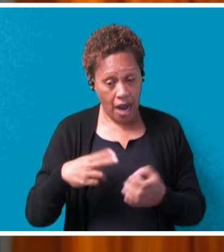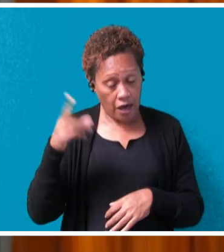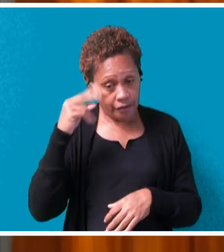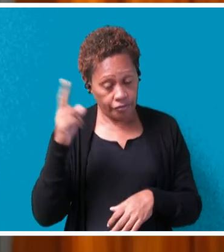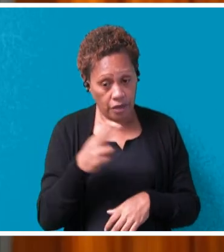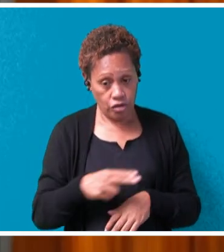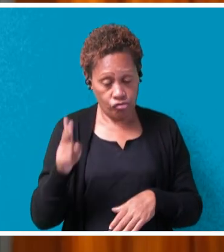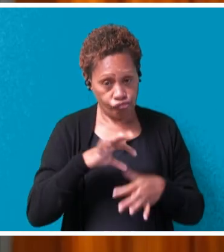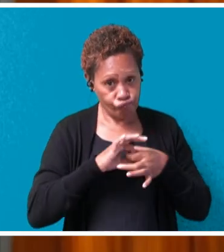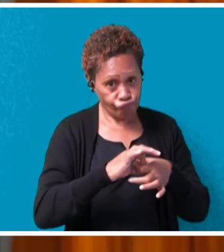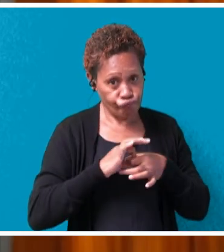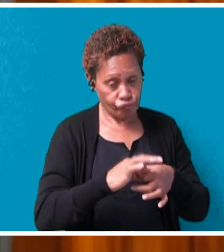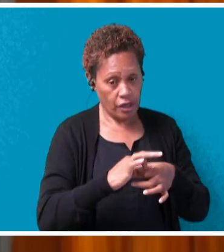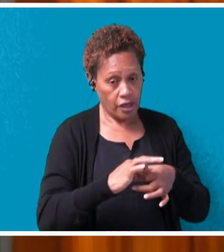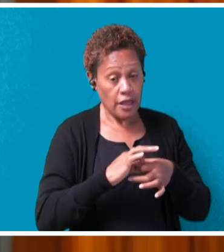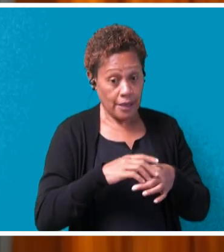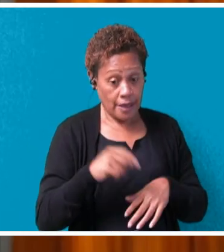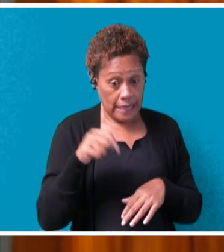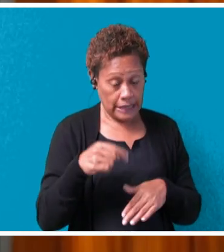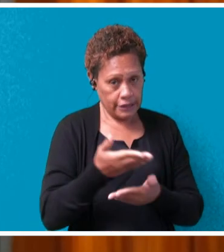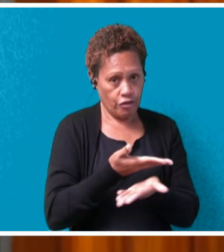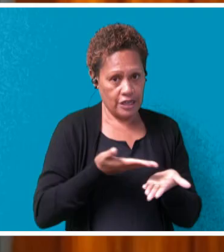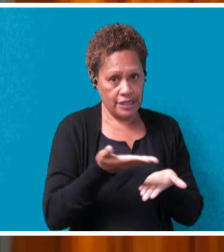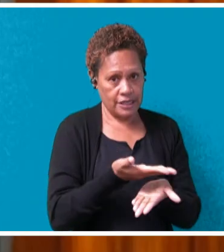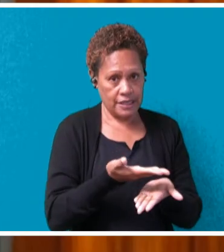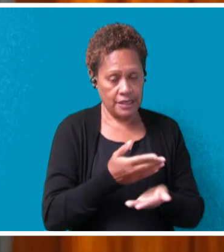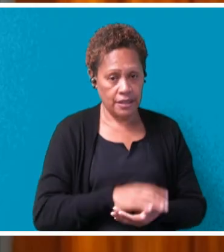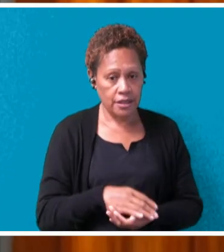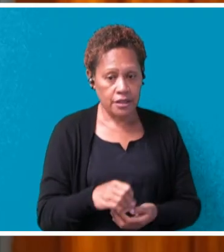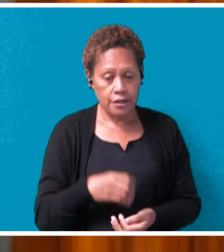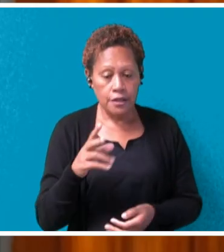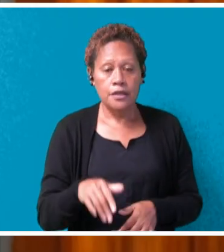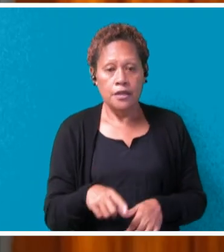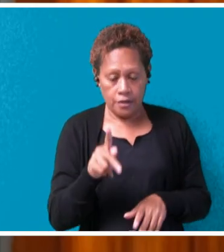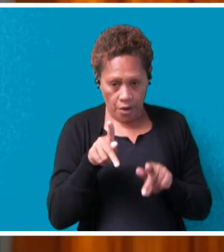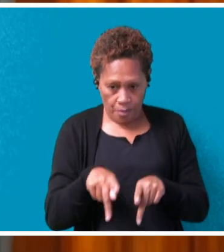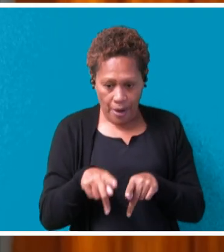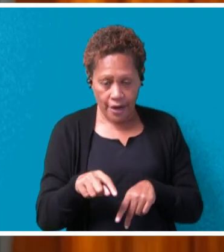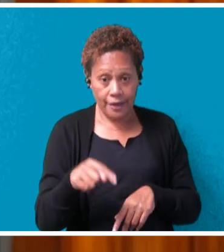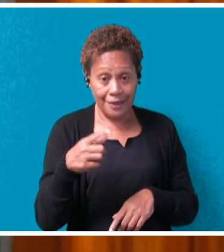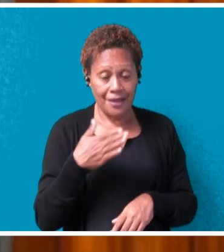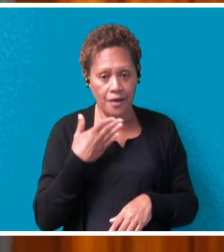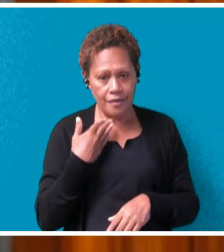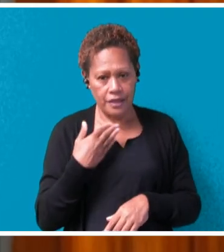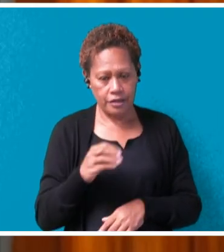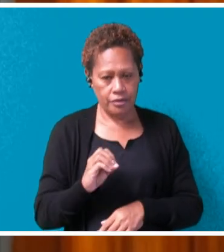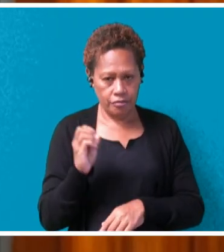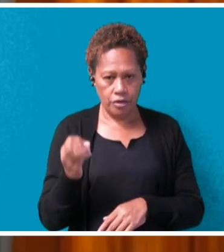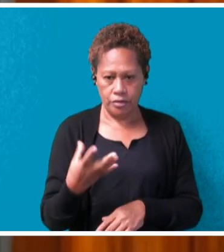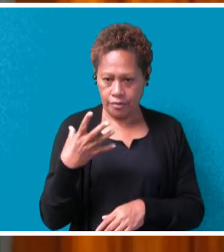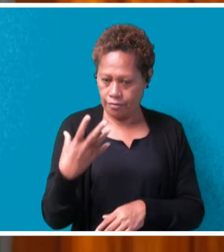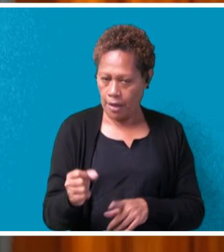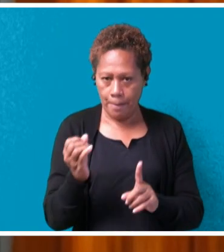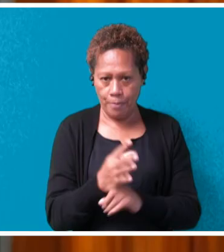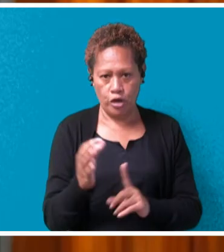to engage constructively in these consultations. Your presence, your voice, and your perspectives are essential.